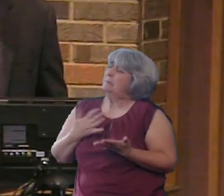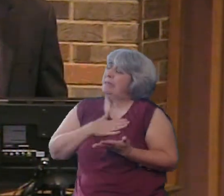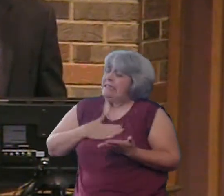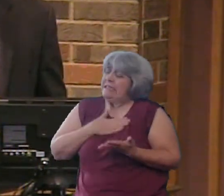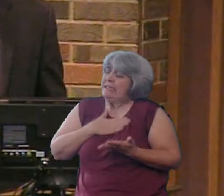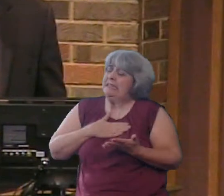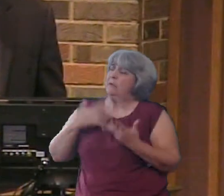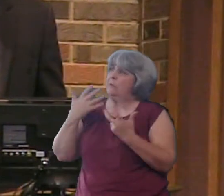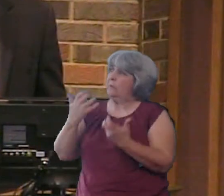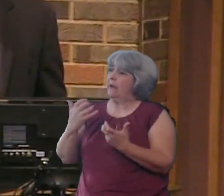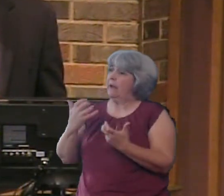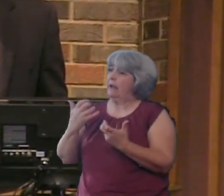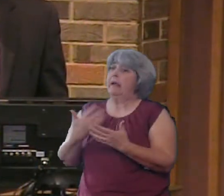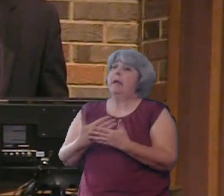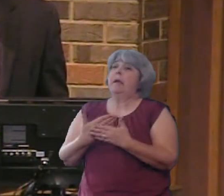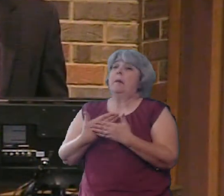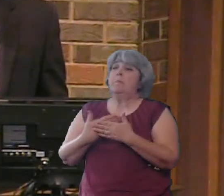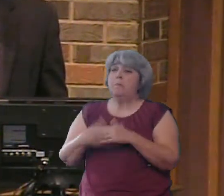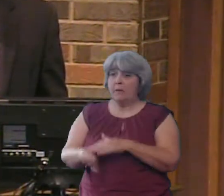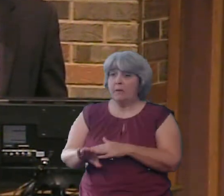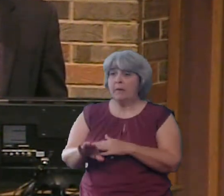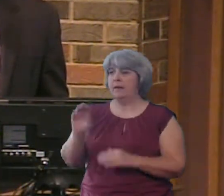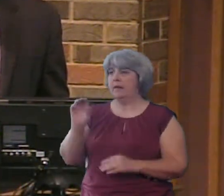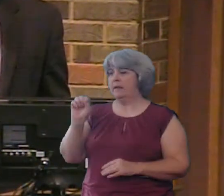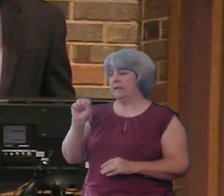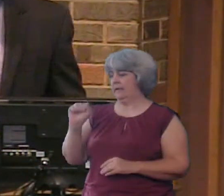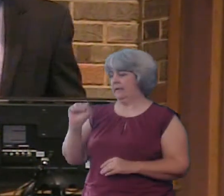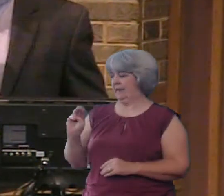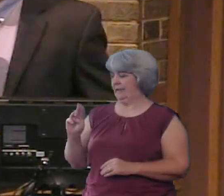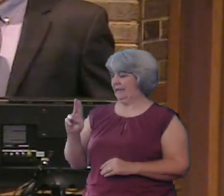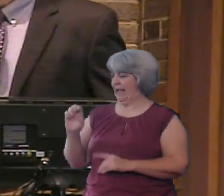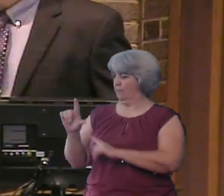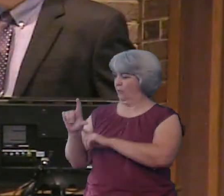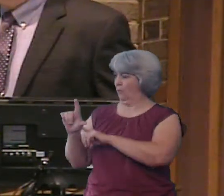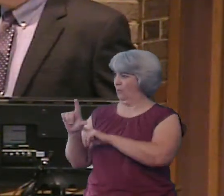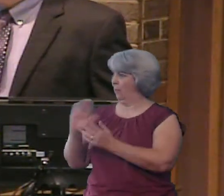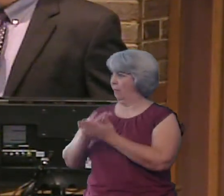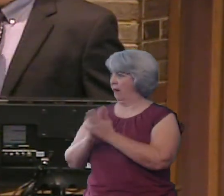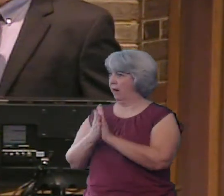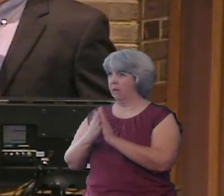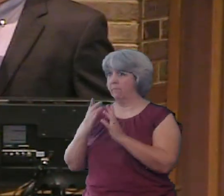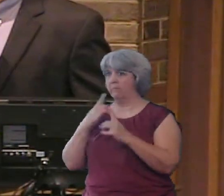the great prophet and judge, would be the result of that.